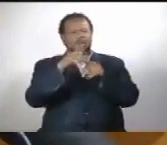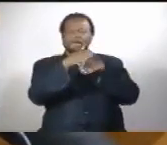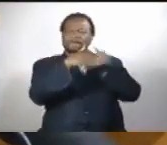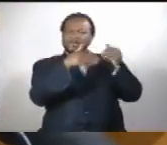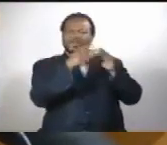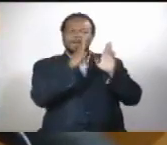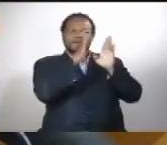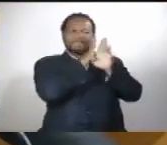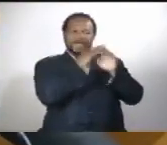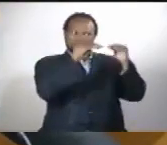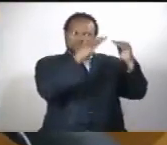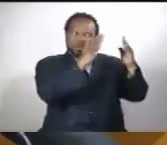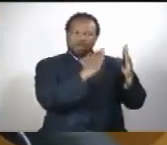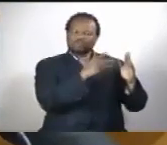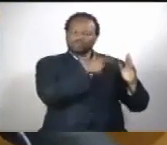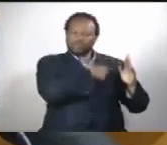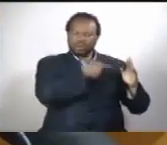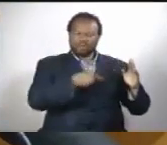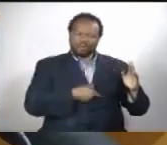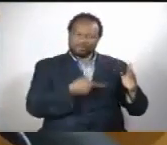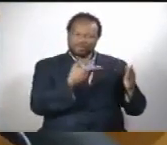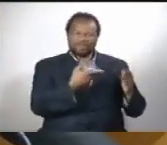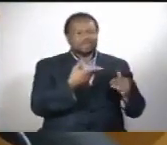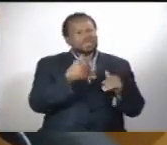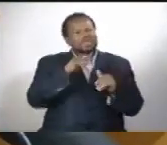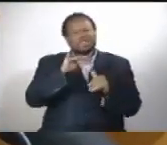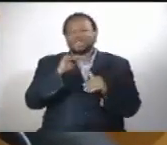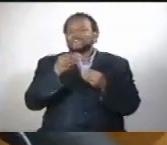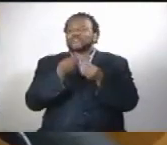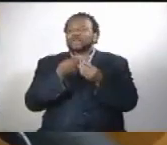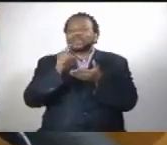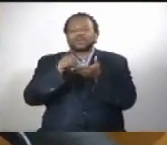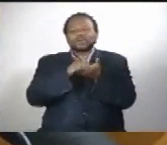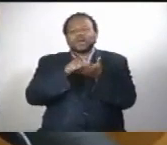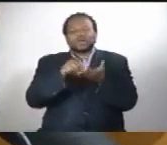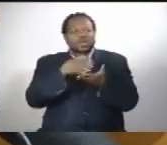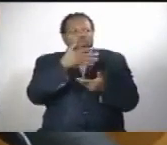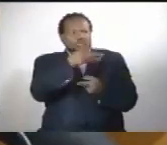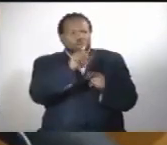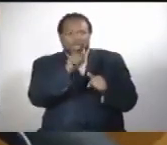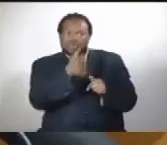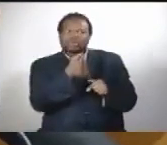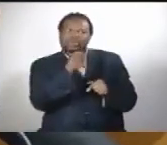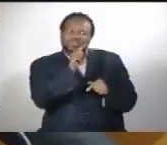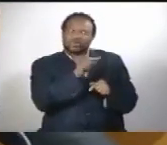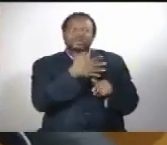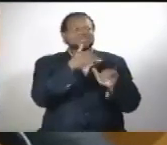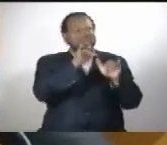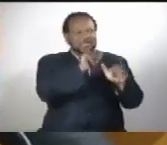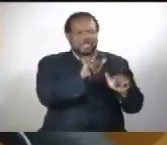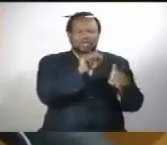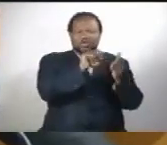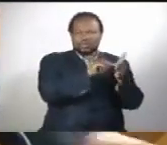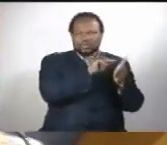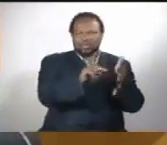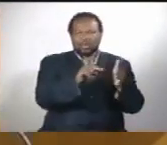residence of the President. If something is wrong, you can't vote it right. It remains wrong. So